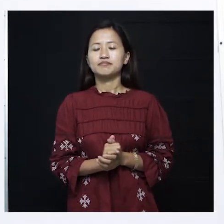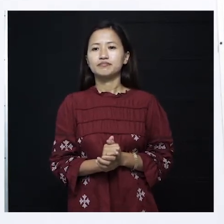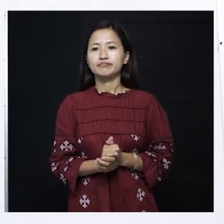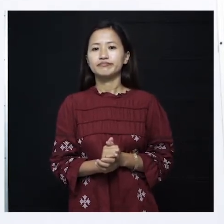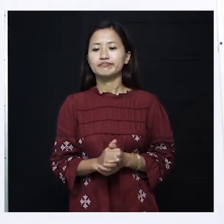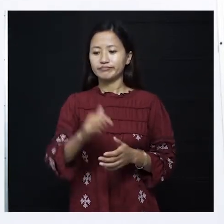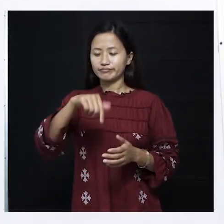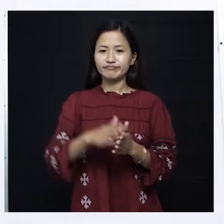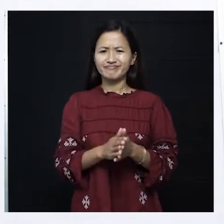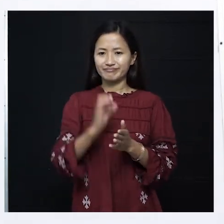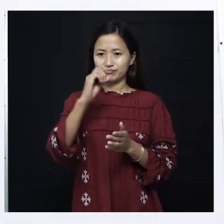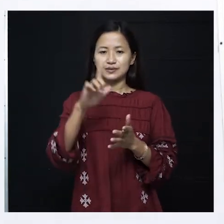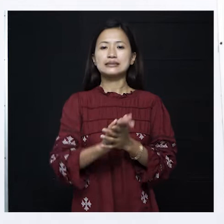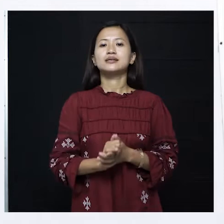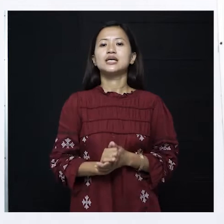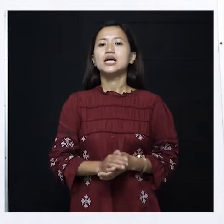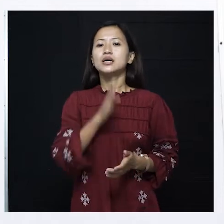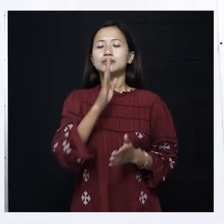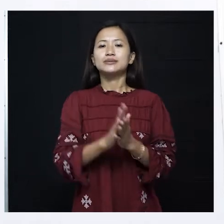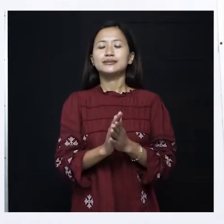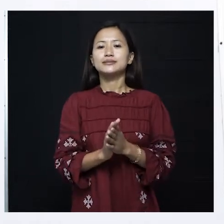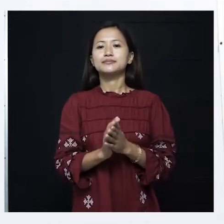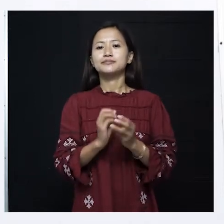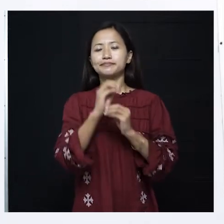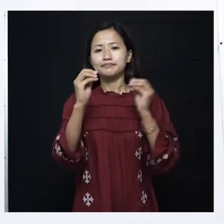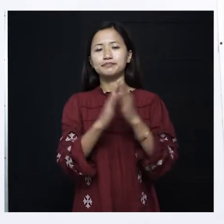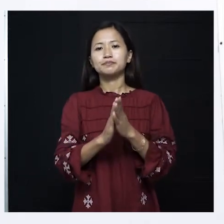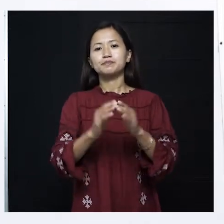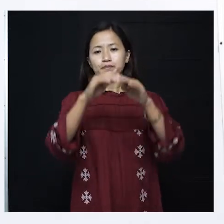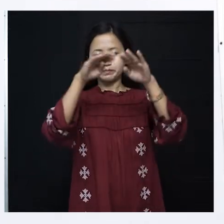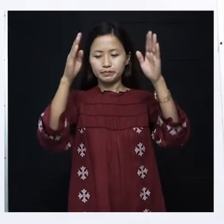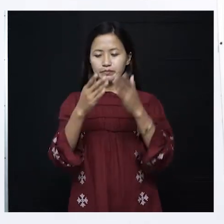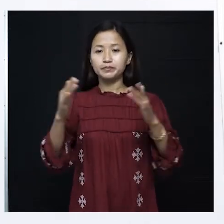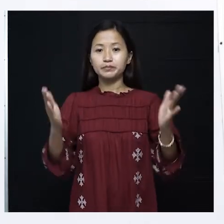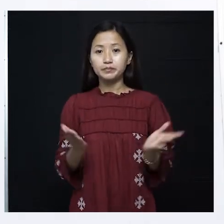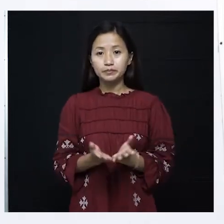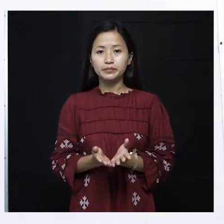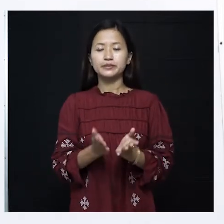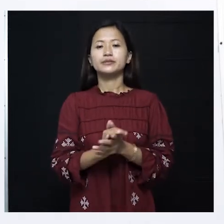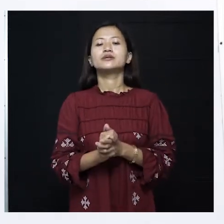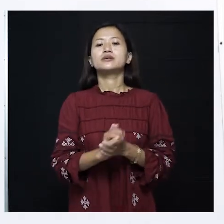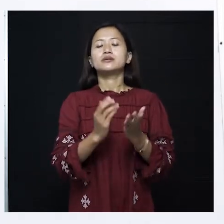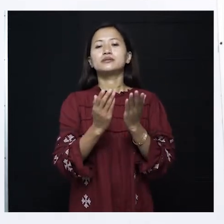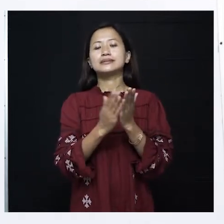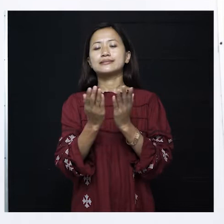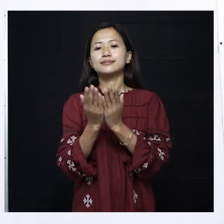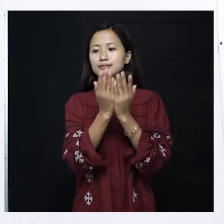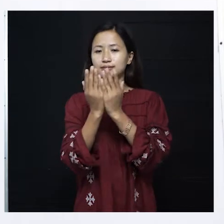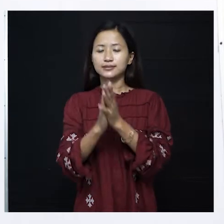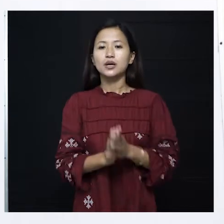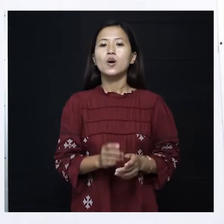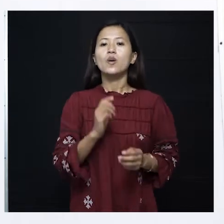So in this session, in this class, we will be discussing about the map, okay? Now, when we